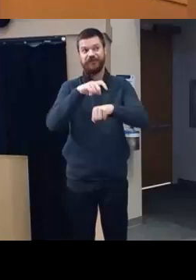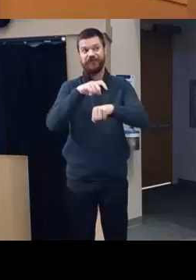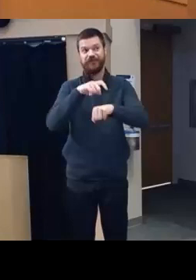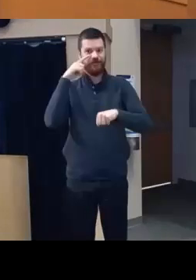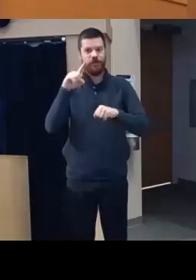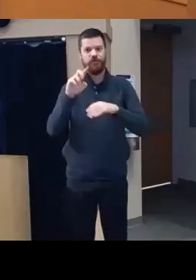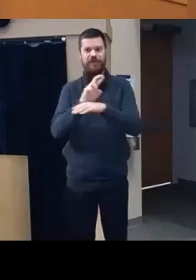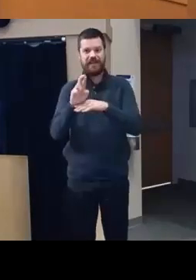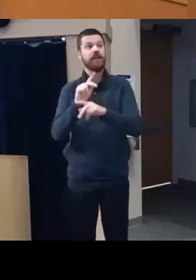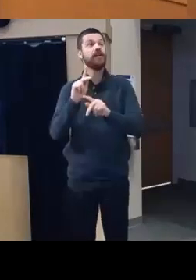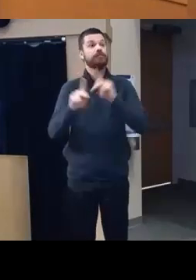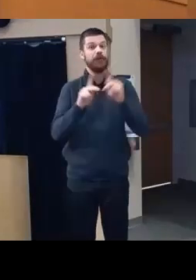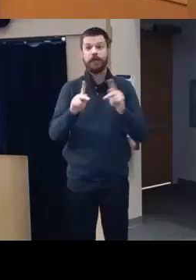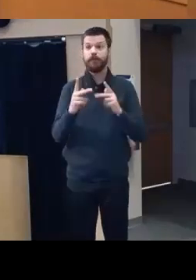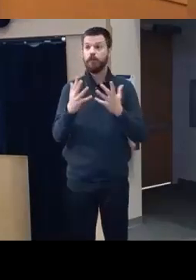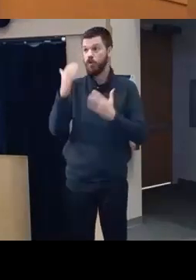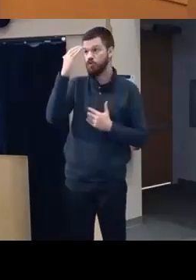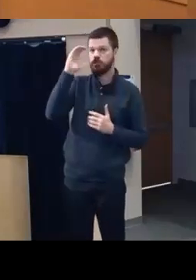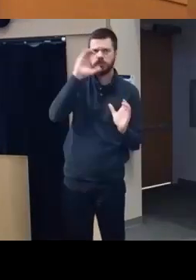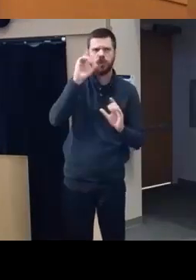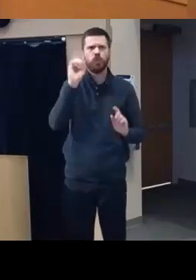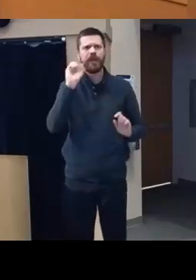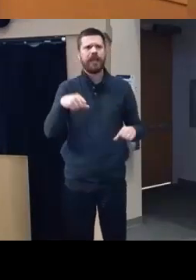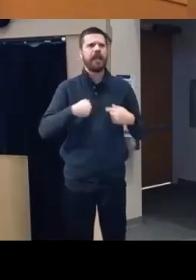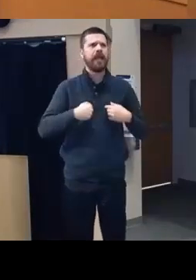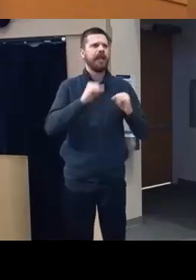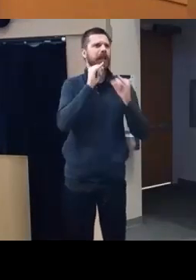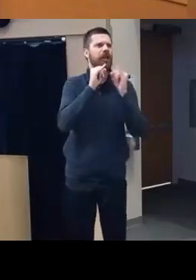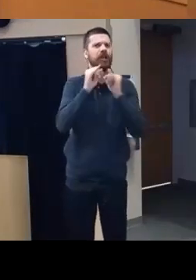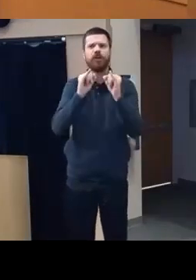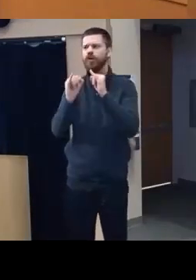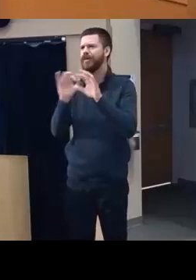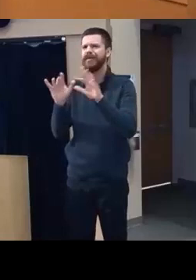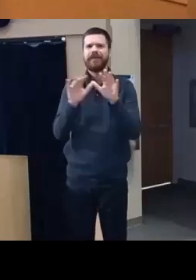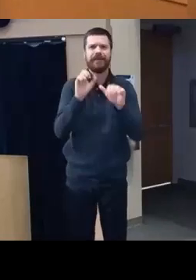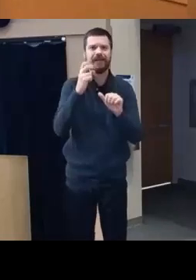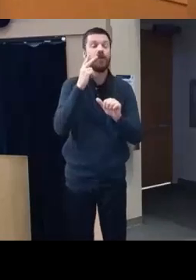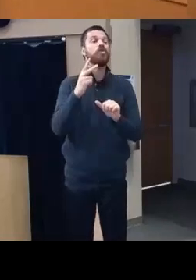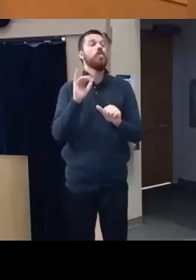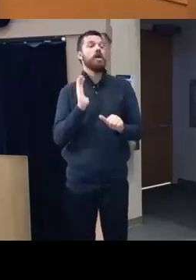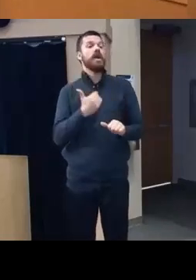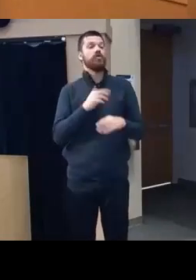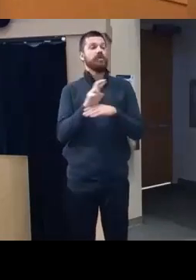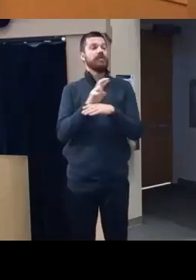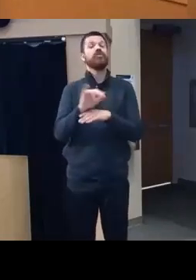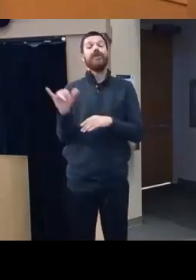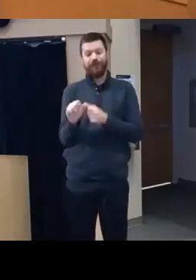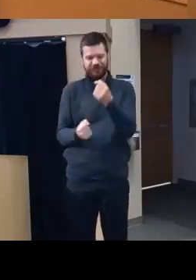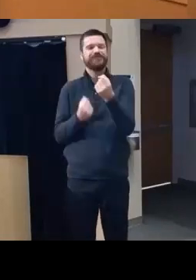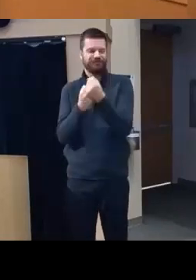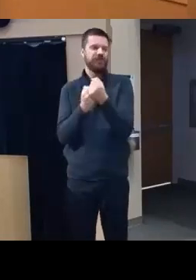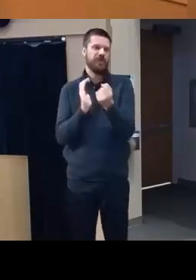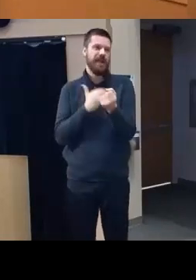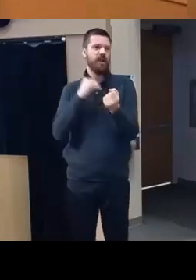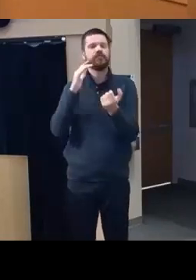folks are looking for places to interview, they can see that our residency is also supported by,